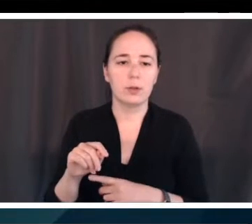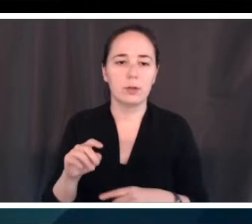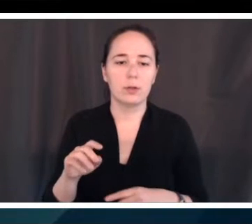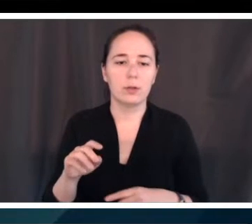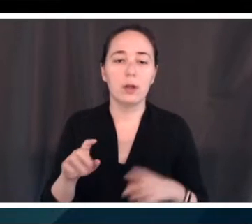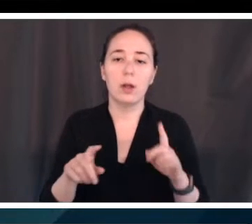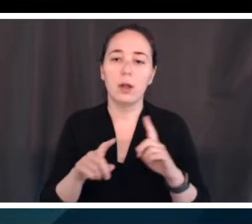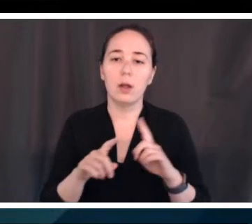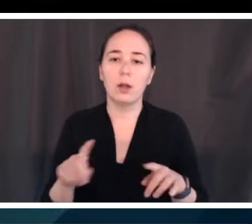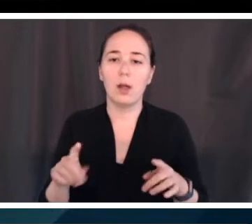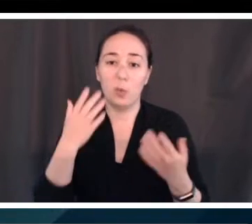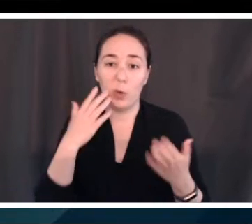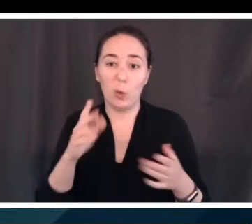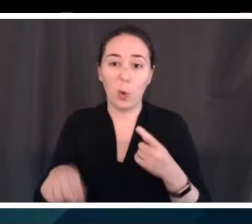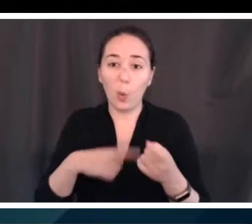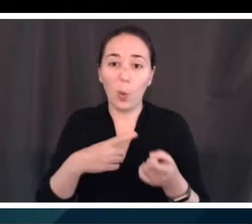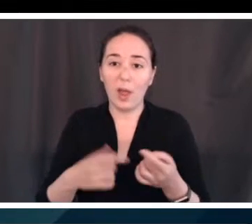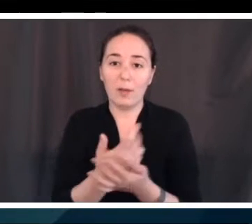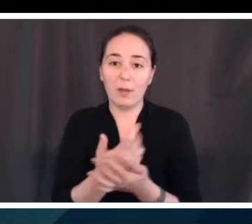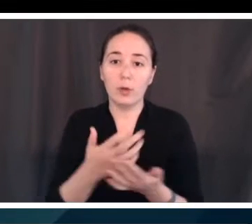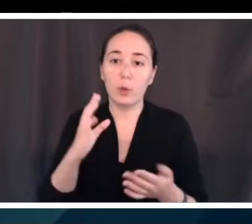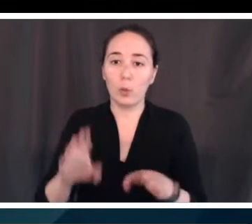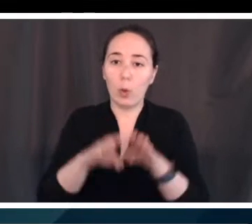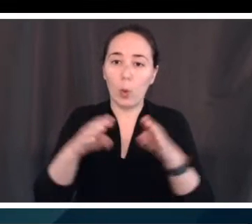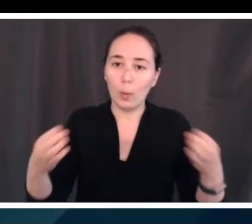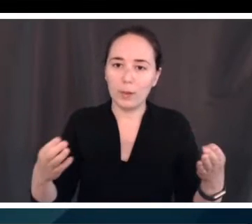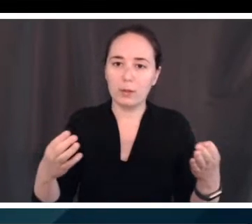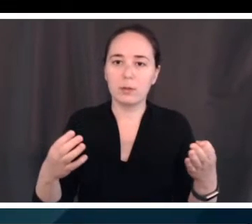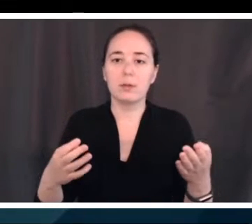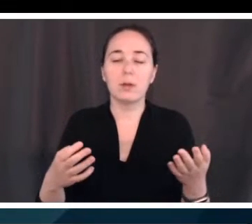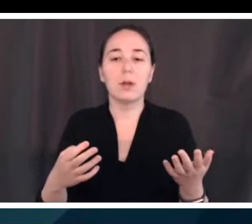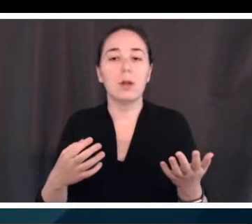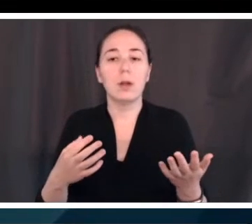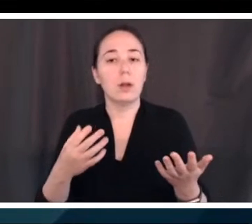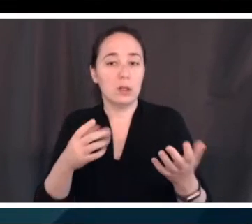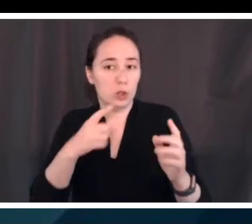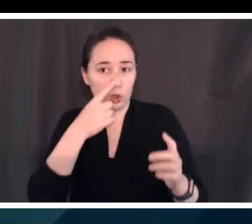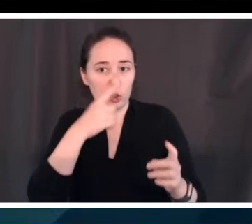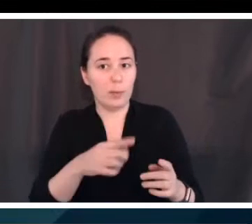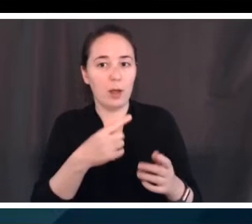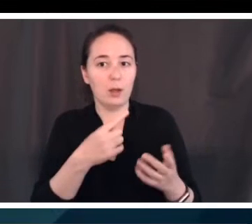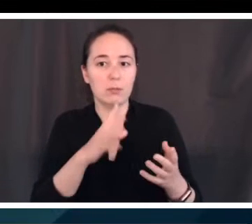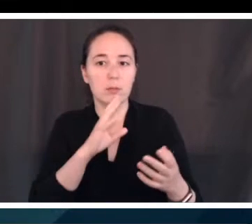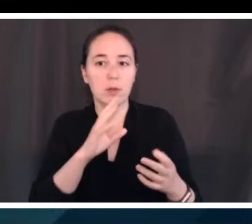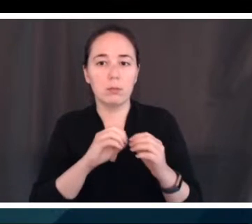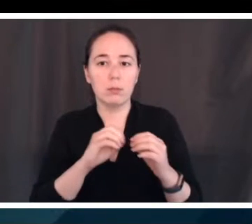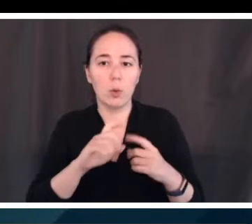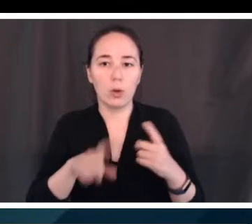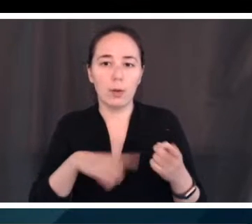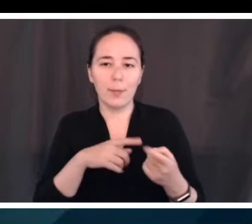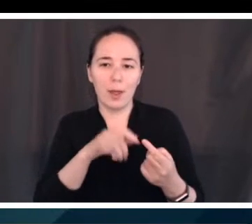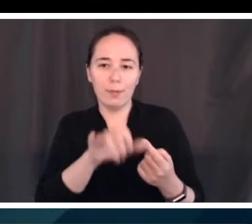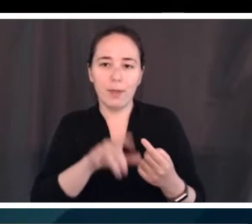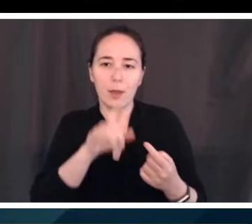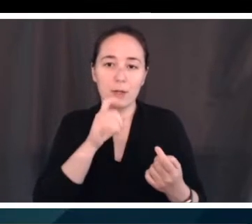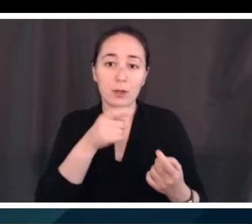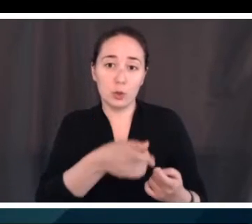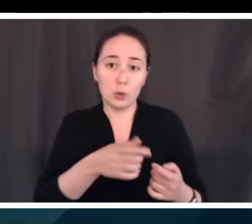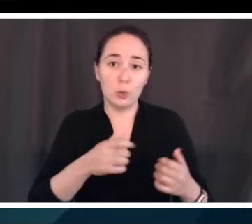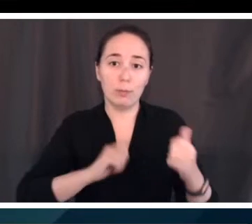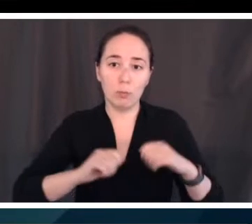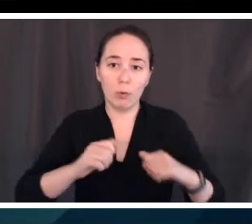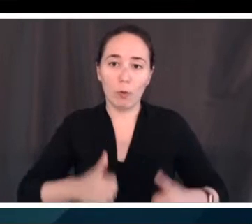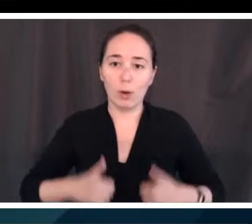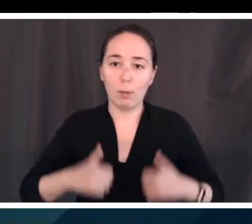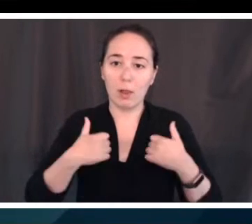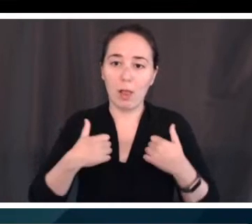wondering, can you tell us a little bit more about, as a musician and one who I understand, plays live very often, what this time has